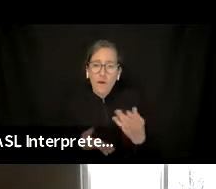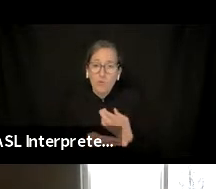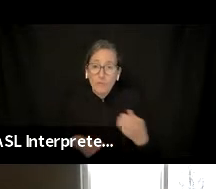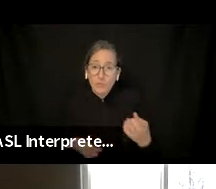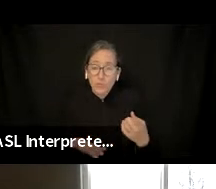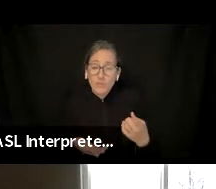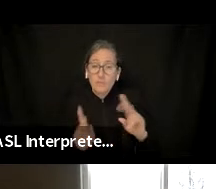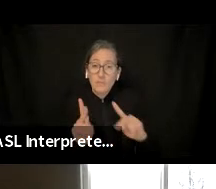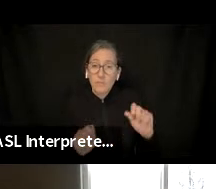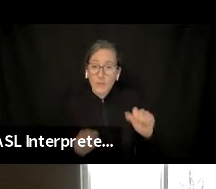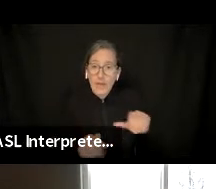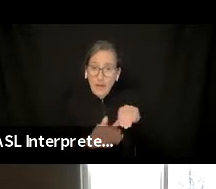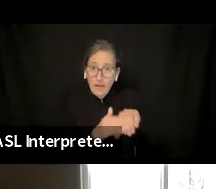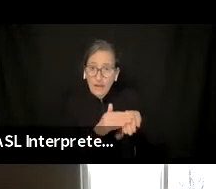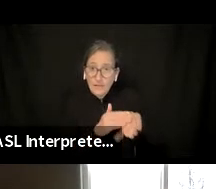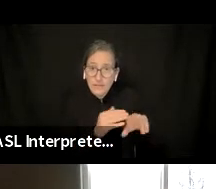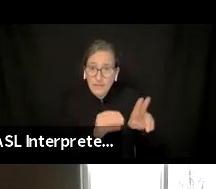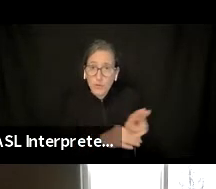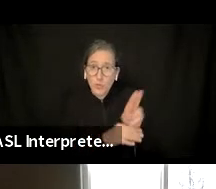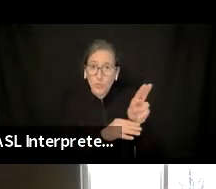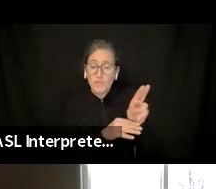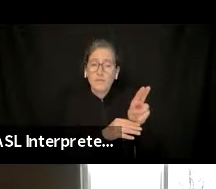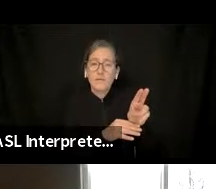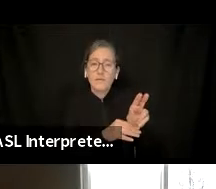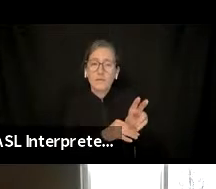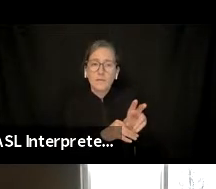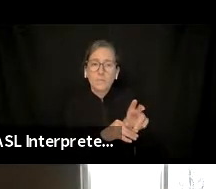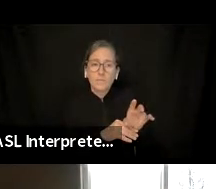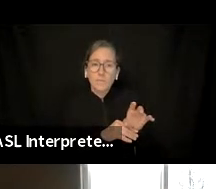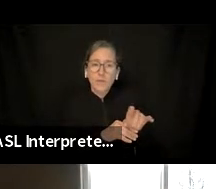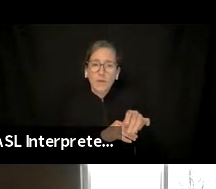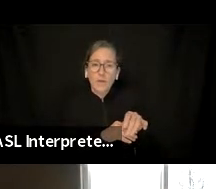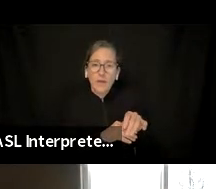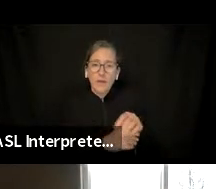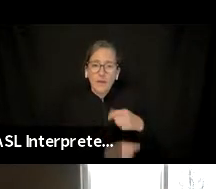there is a, argument for